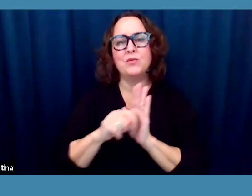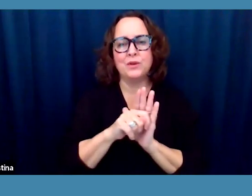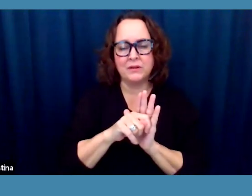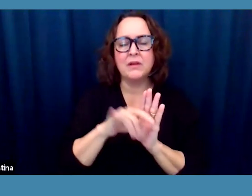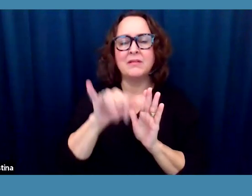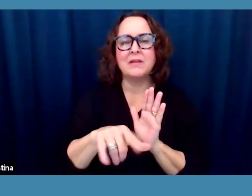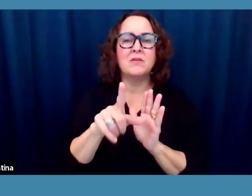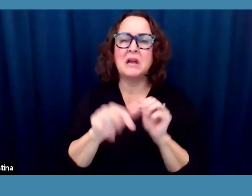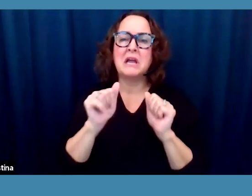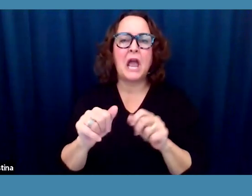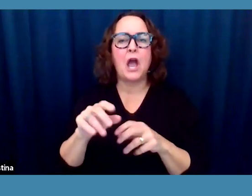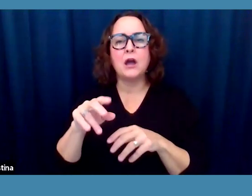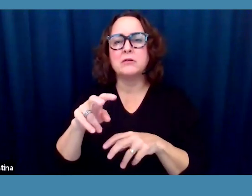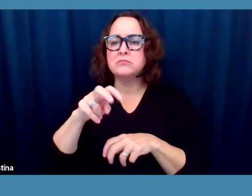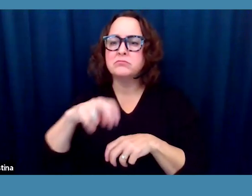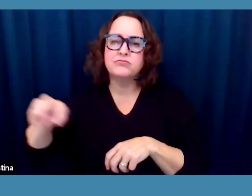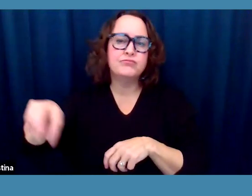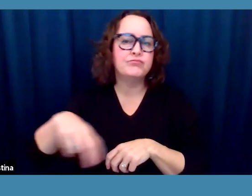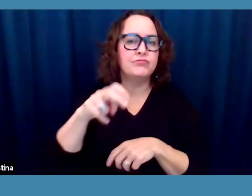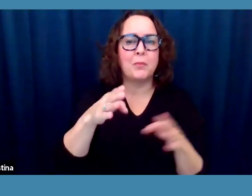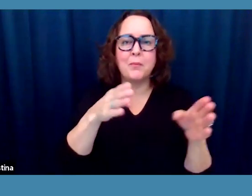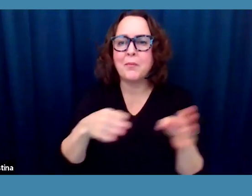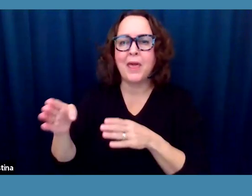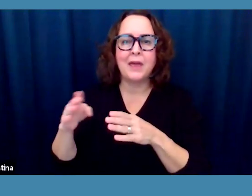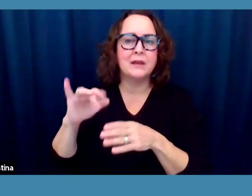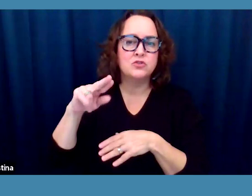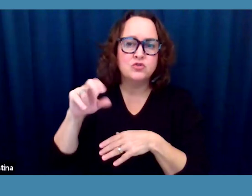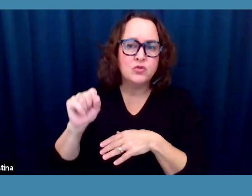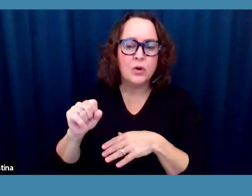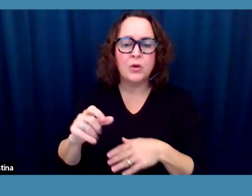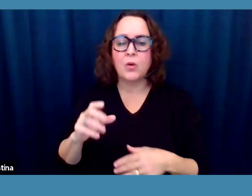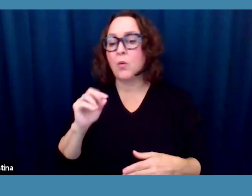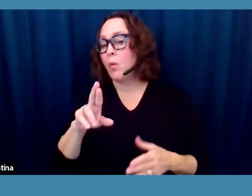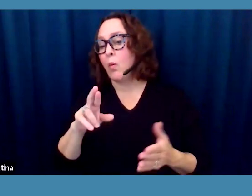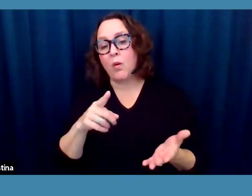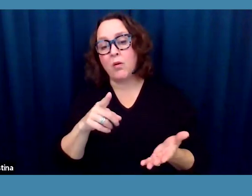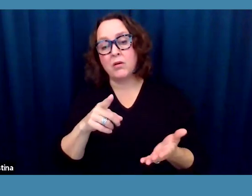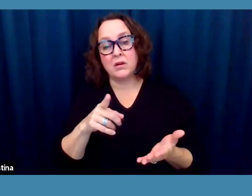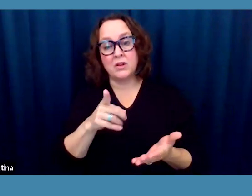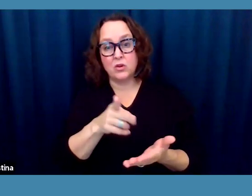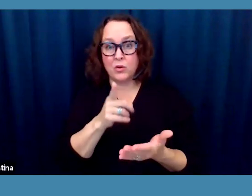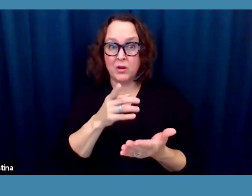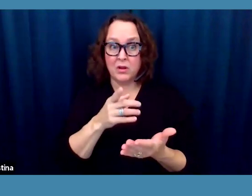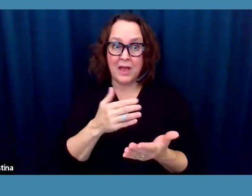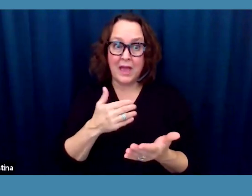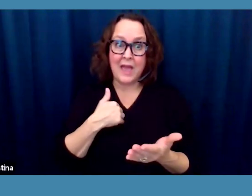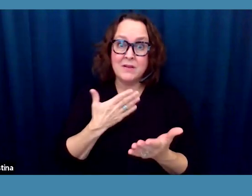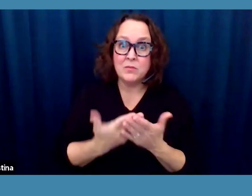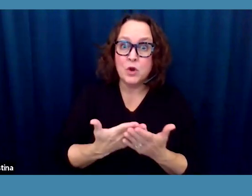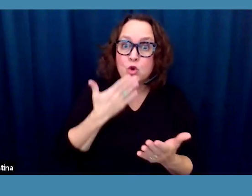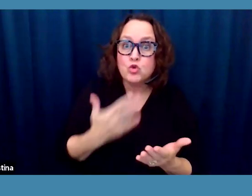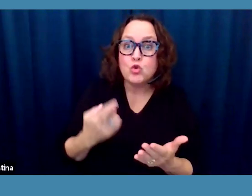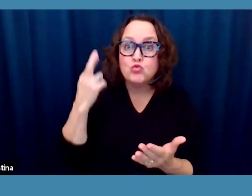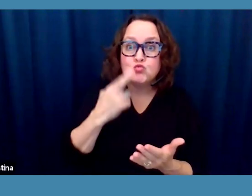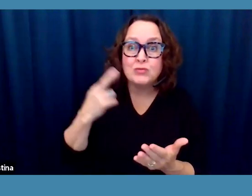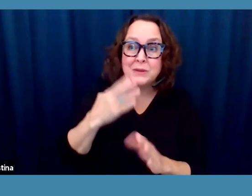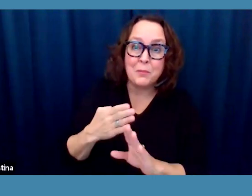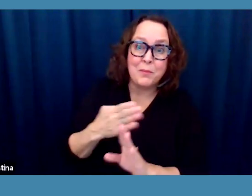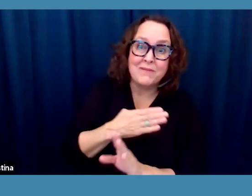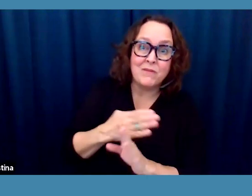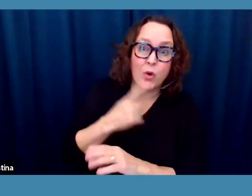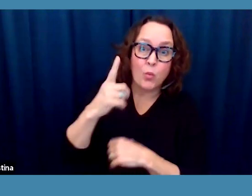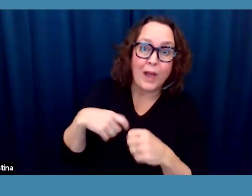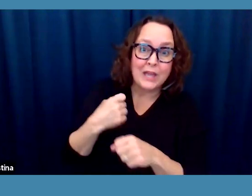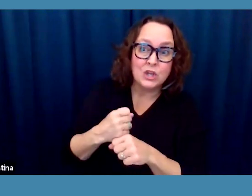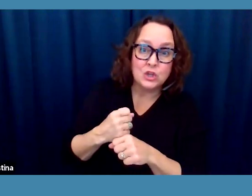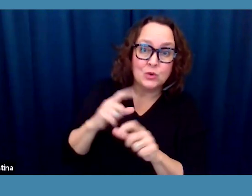enrollment period each year, or you can switch plans if you can prove good cause. And our regulations